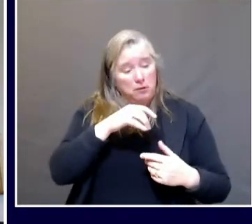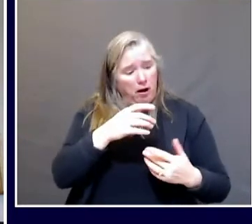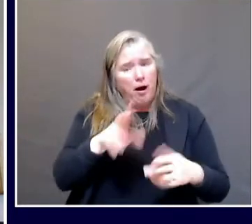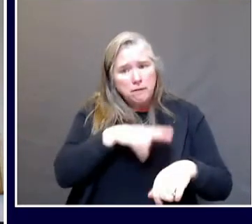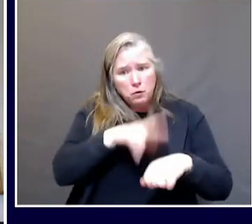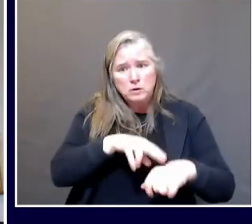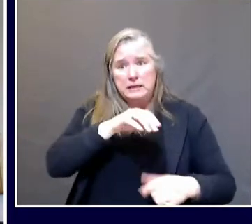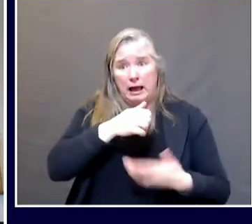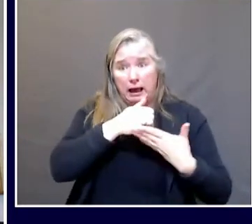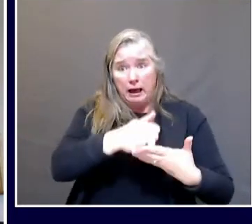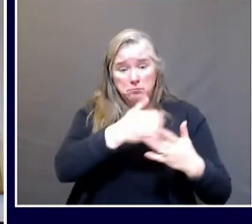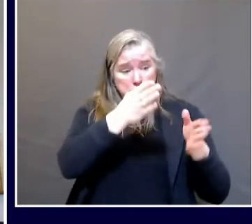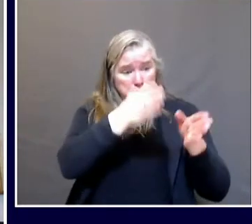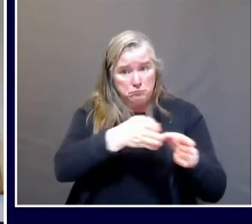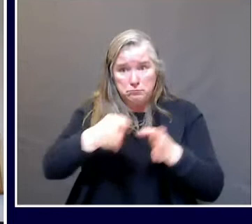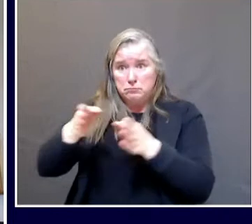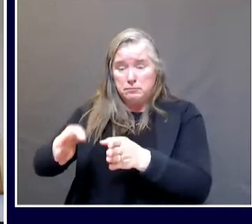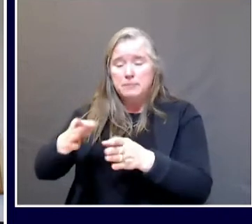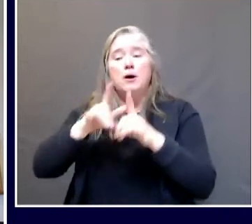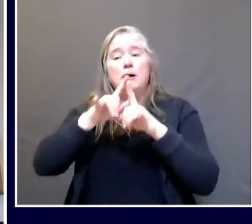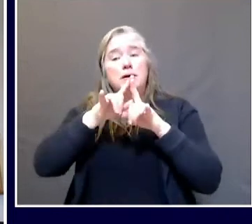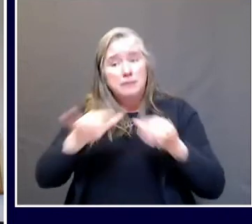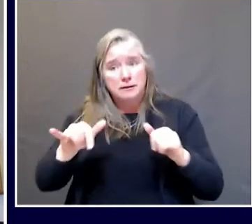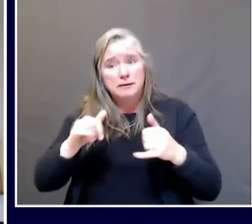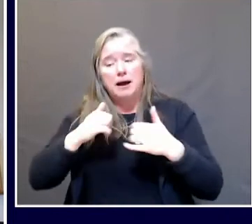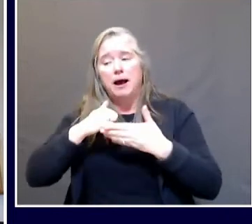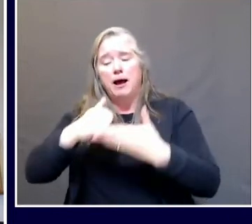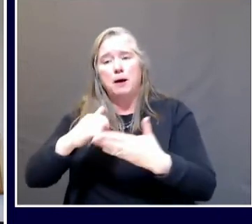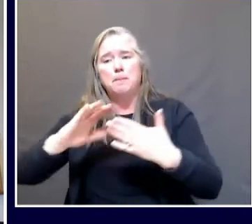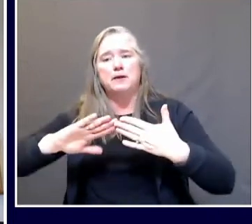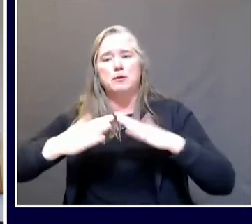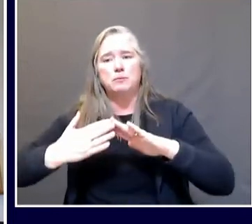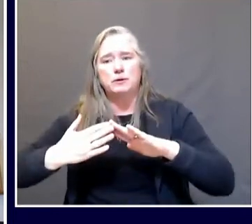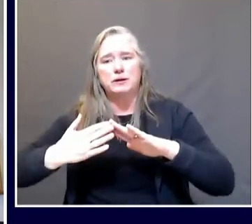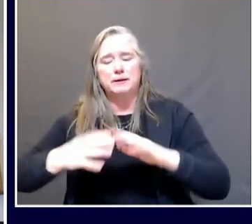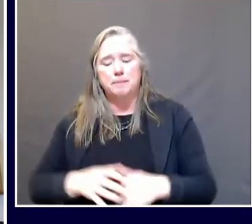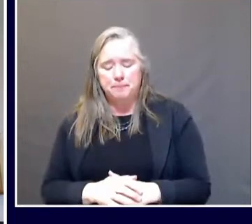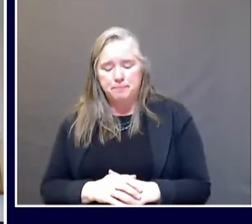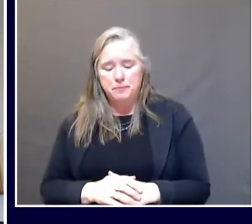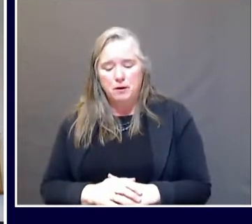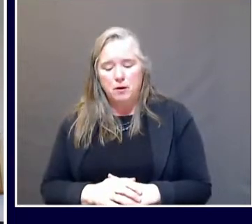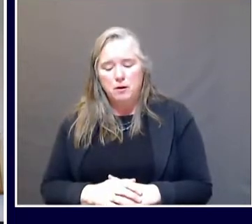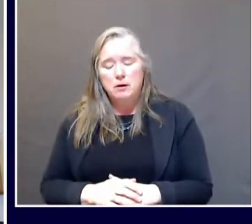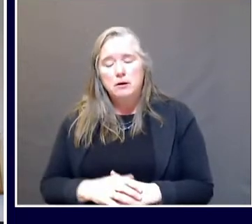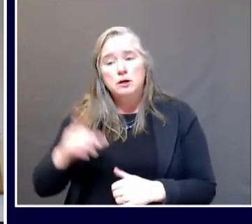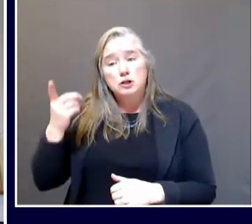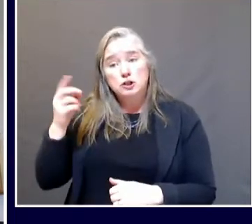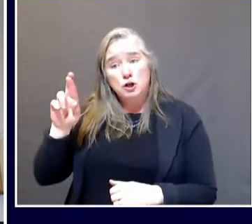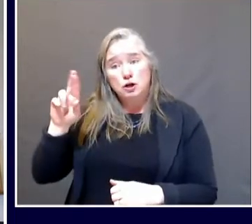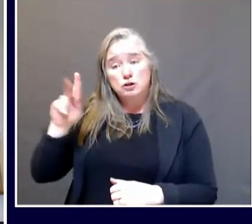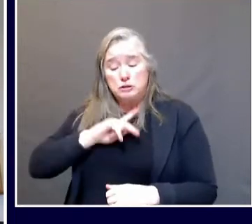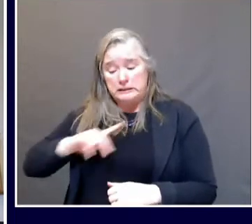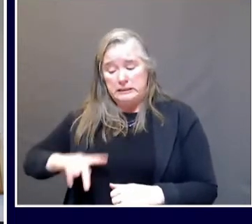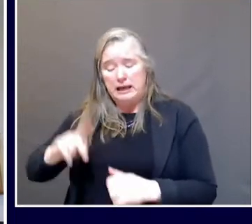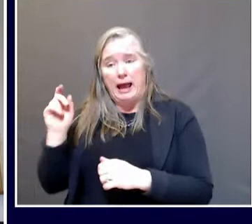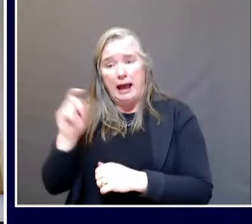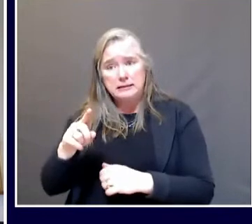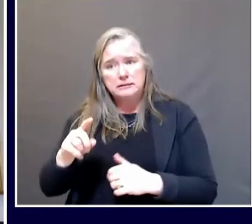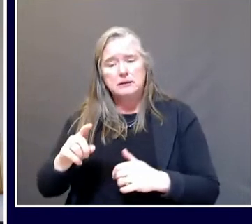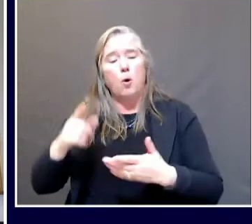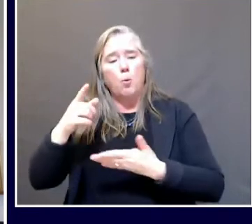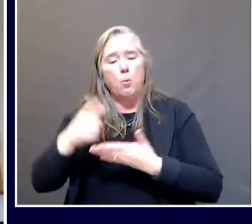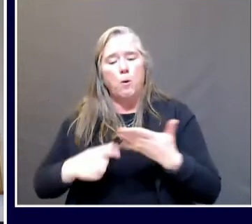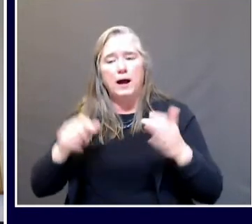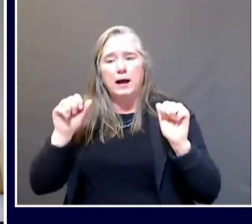we go into this weekend, Dr. King's question, what we can do for others, is more important today than it has